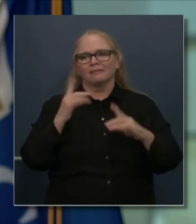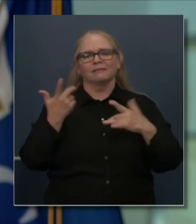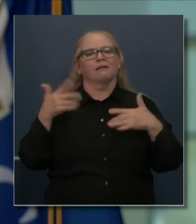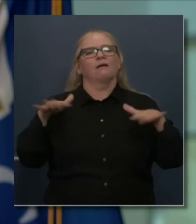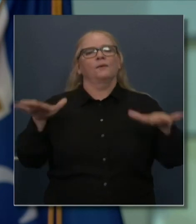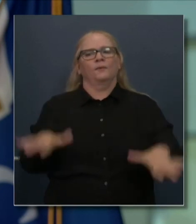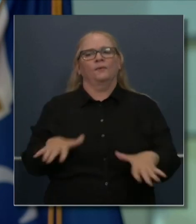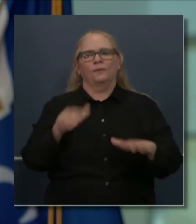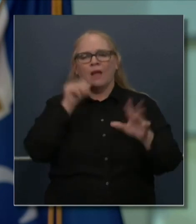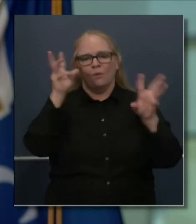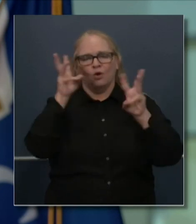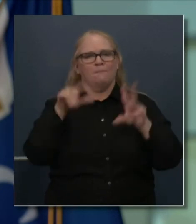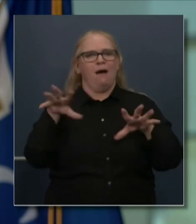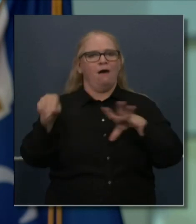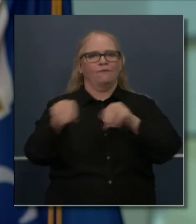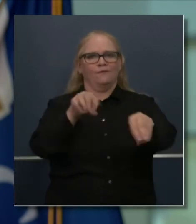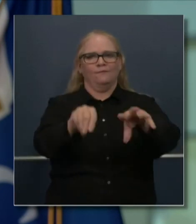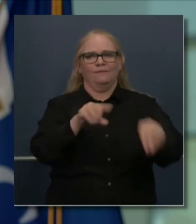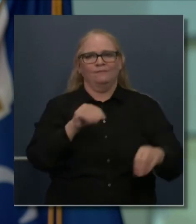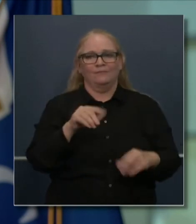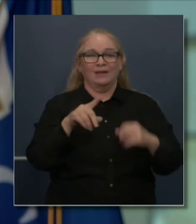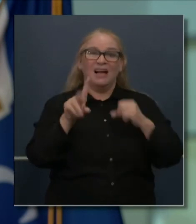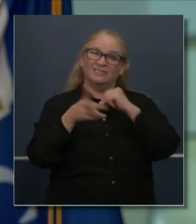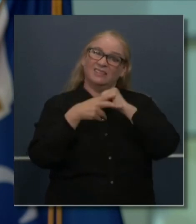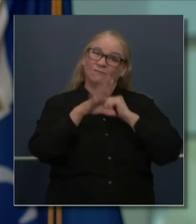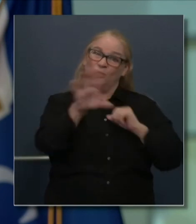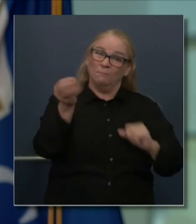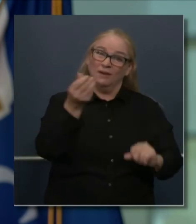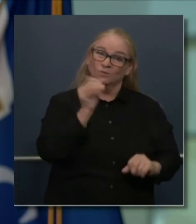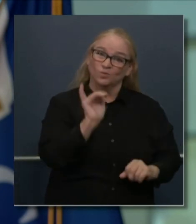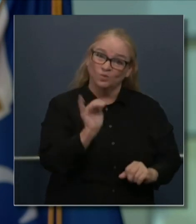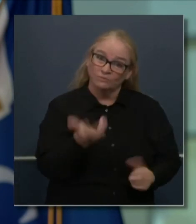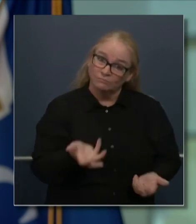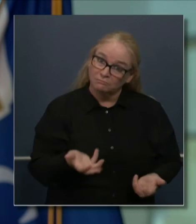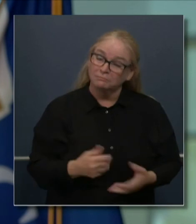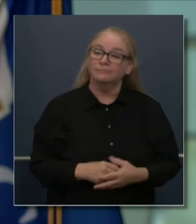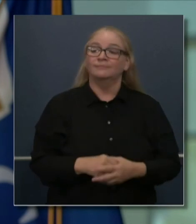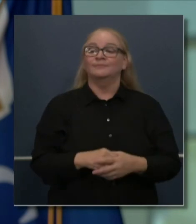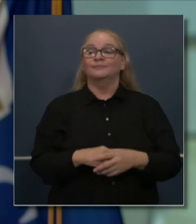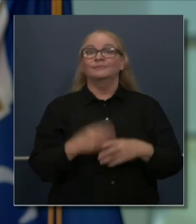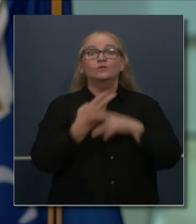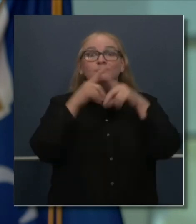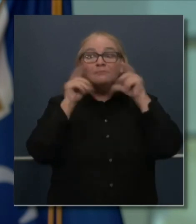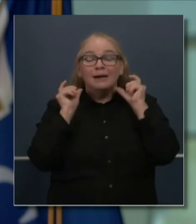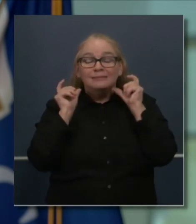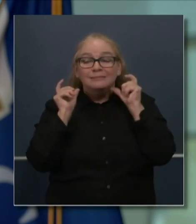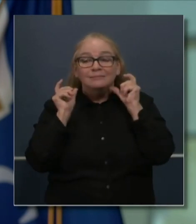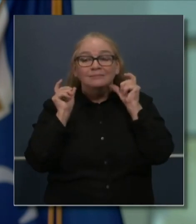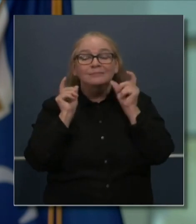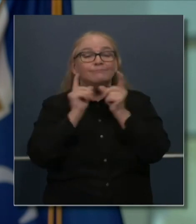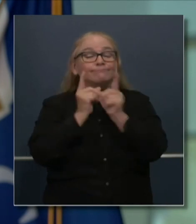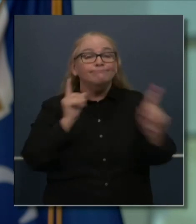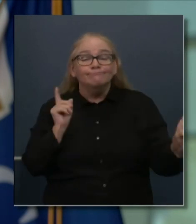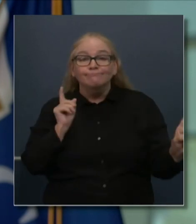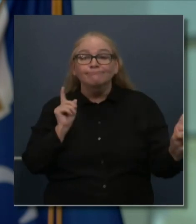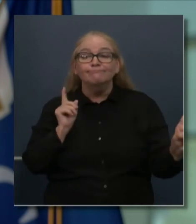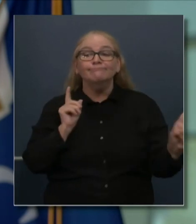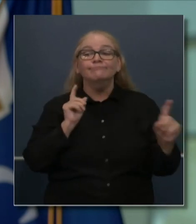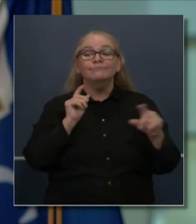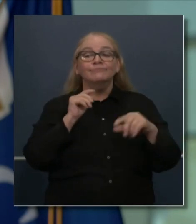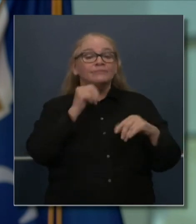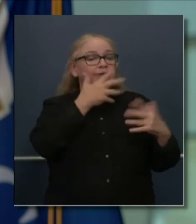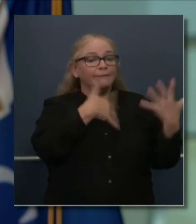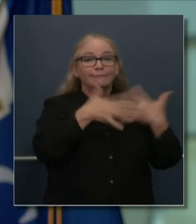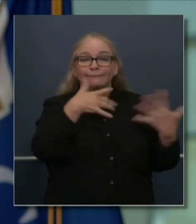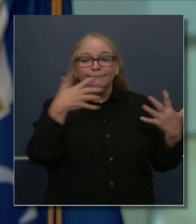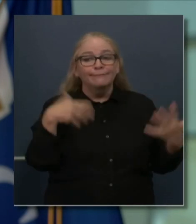in terms of your household expenses. As always, please wear a mask, try to avoid mixing as much as possible, continue to physically